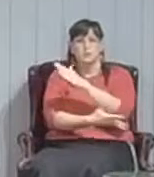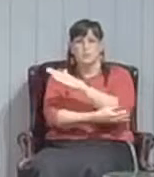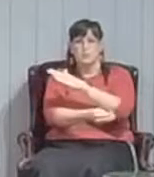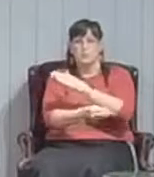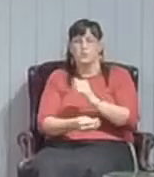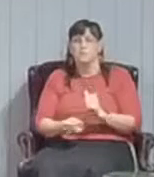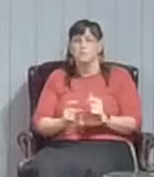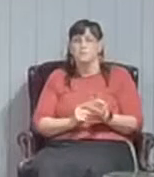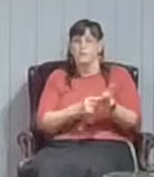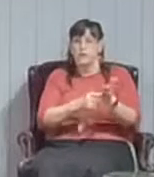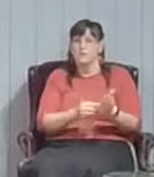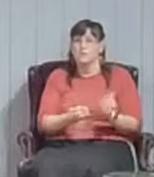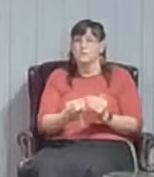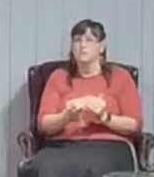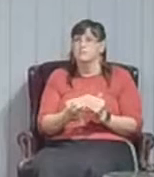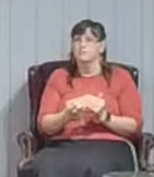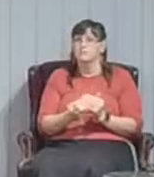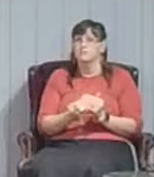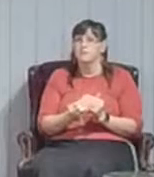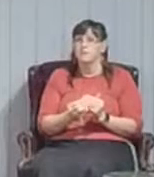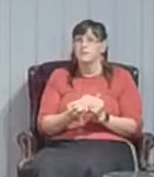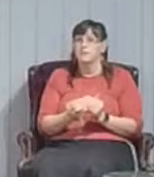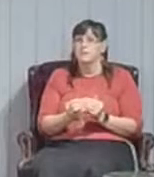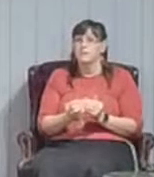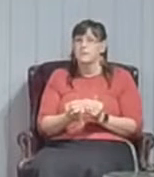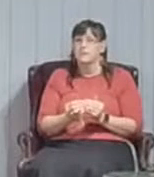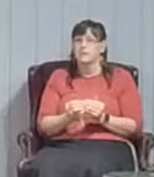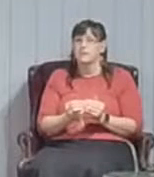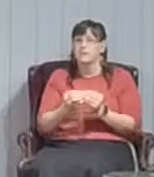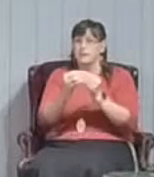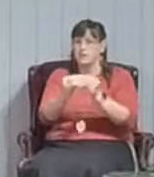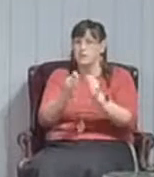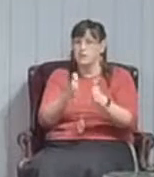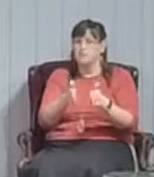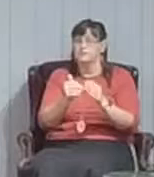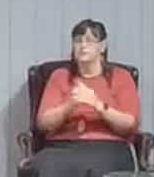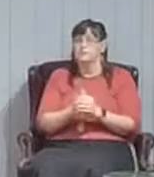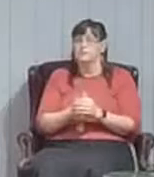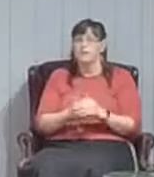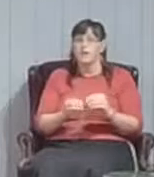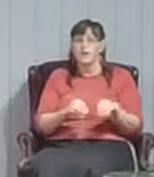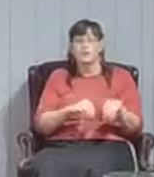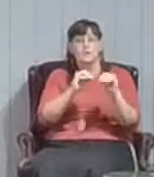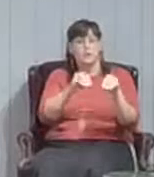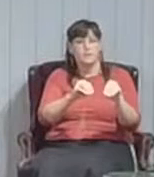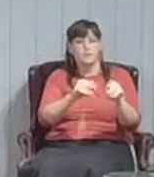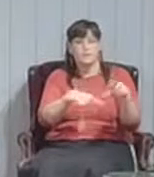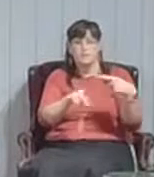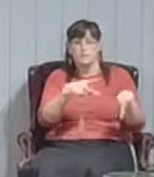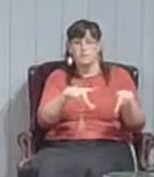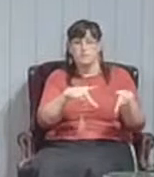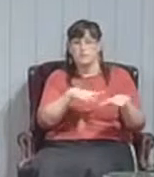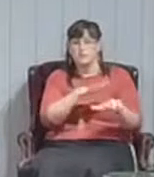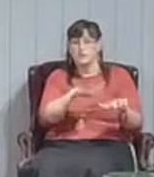leader. And of course, that leader was killed. But he gave them leadership, and he left some people in the land, and he left Jeremiah in the land.